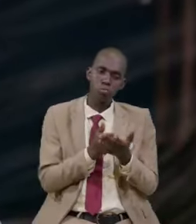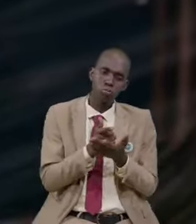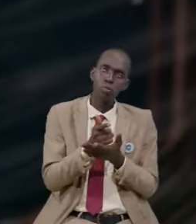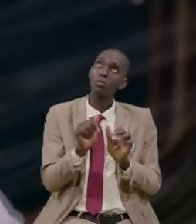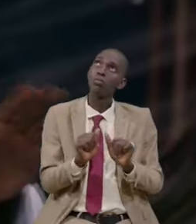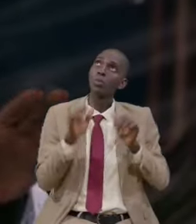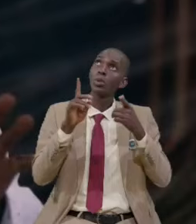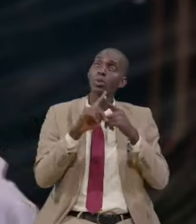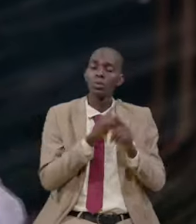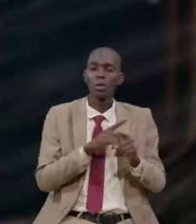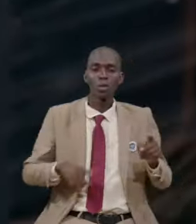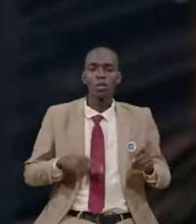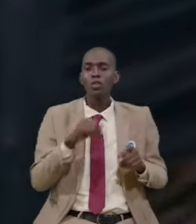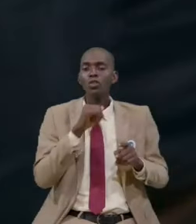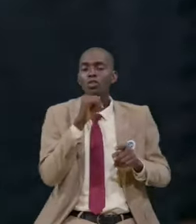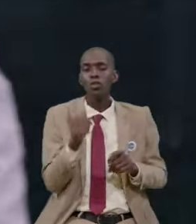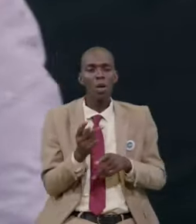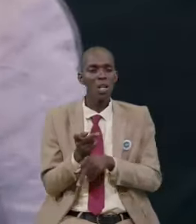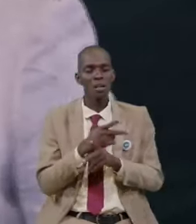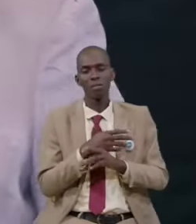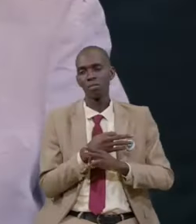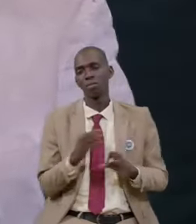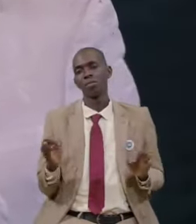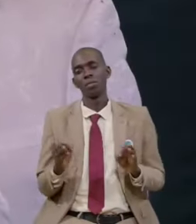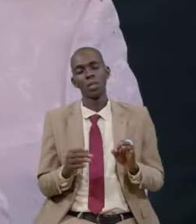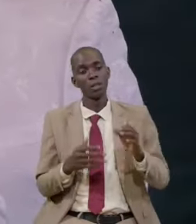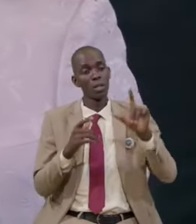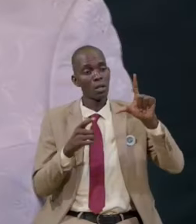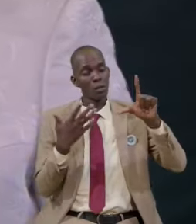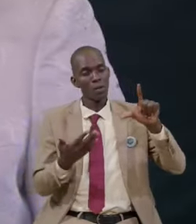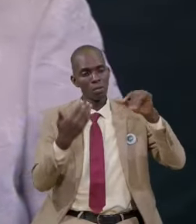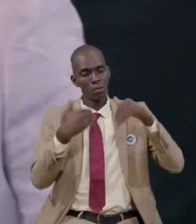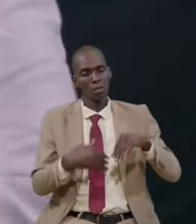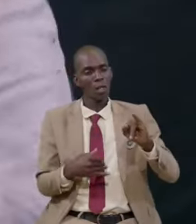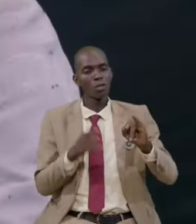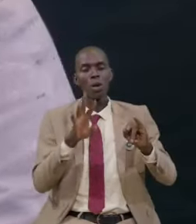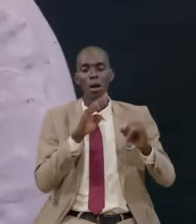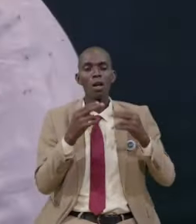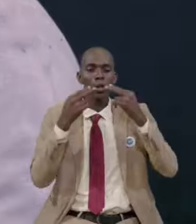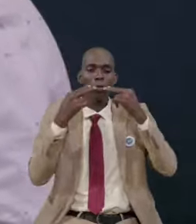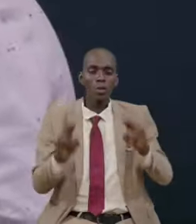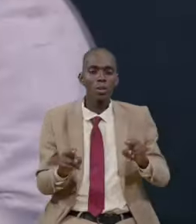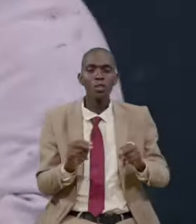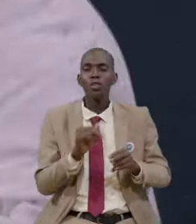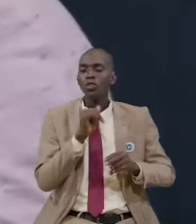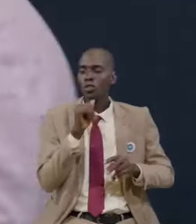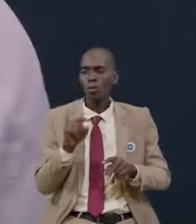lawless. I, you are innocent, not injurious. You know, Saul, he was injurious. That was he